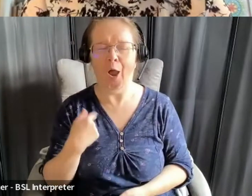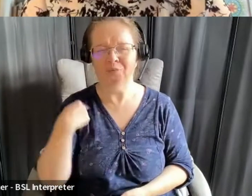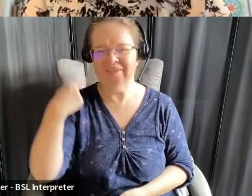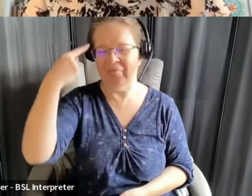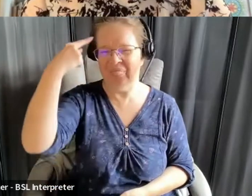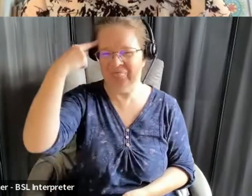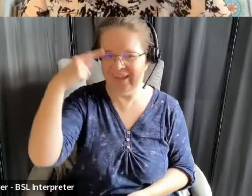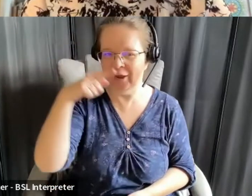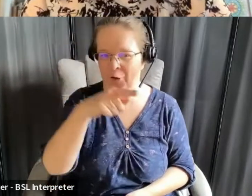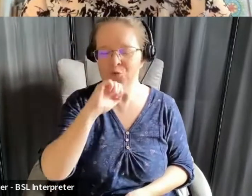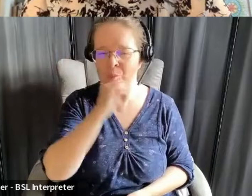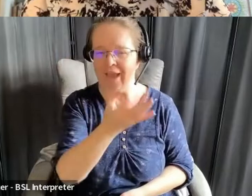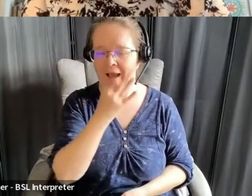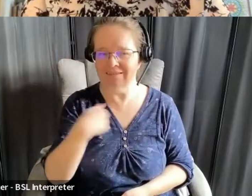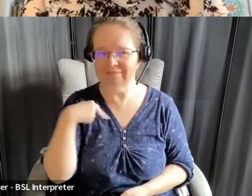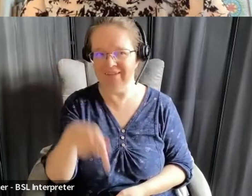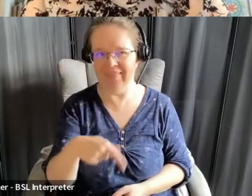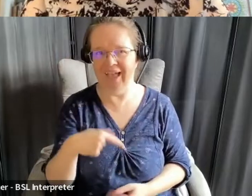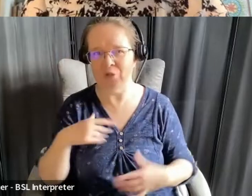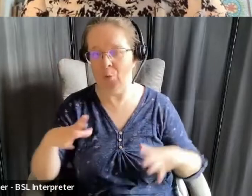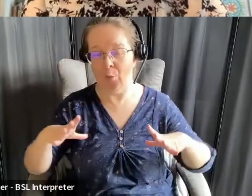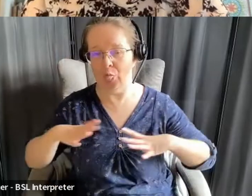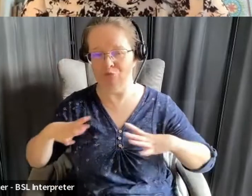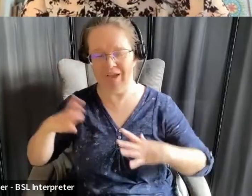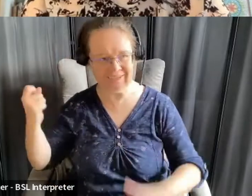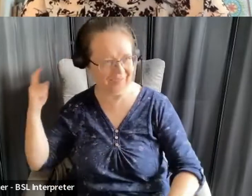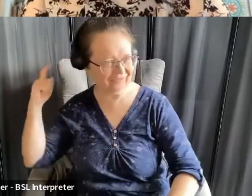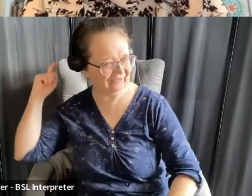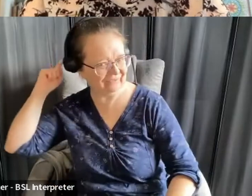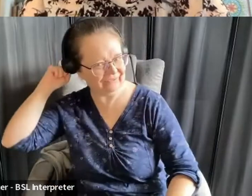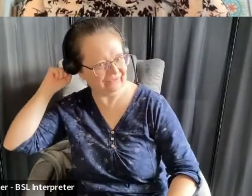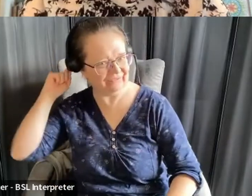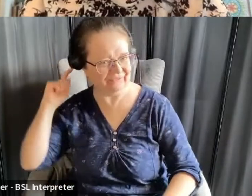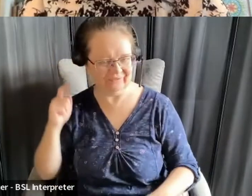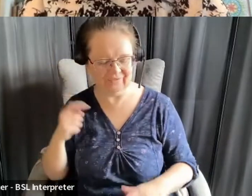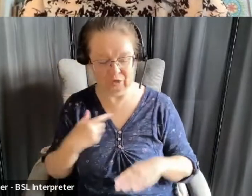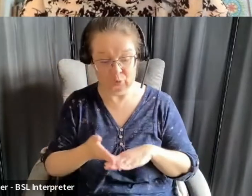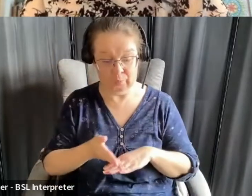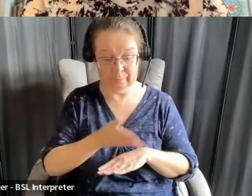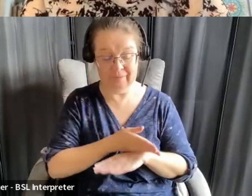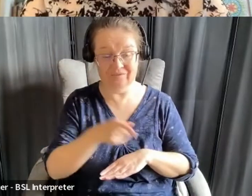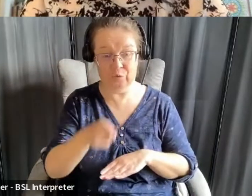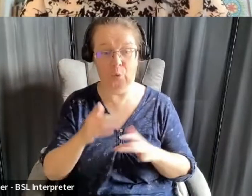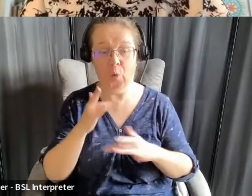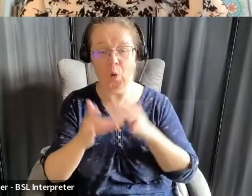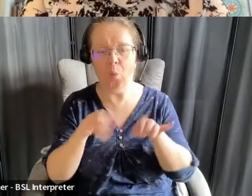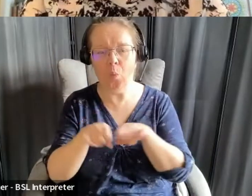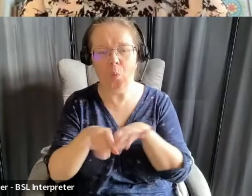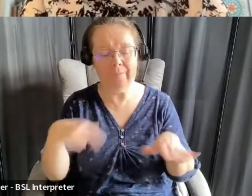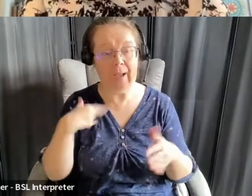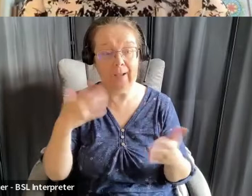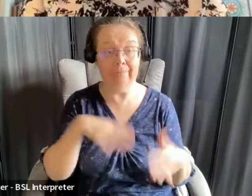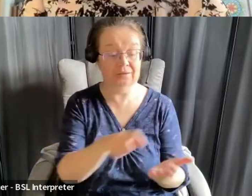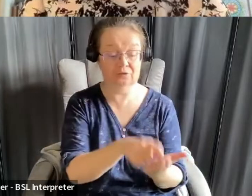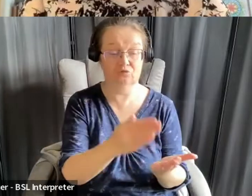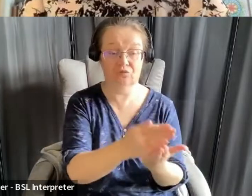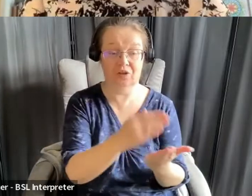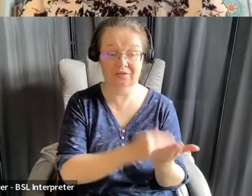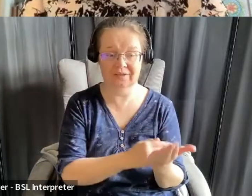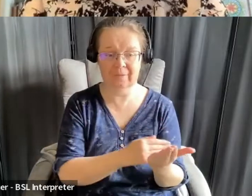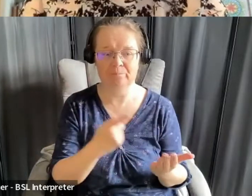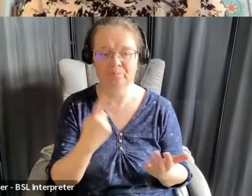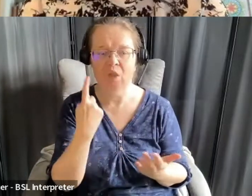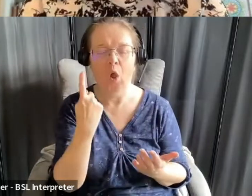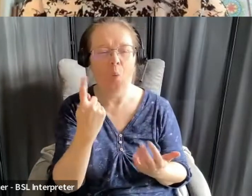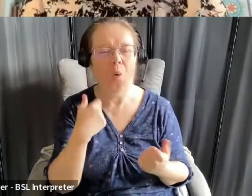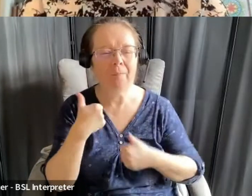this very question, I just before today's webinar started, I wrote down a quote. It was one of my favorite